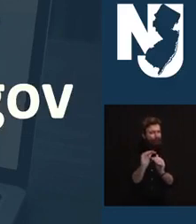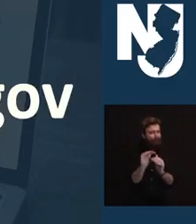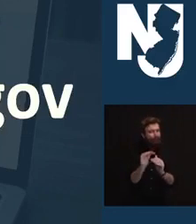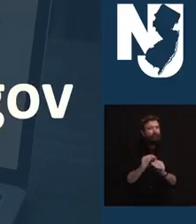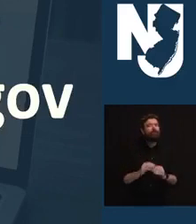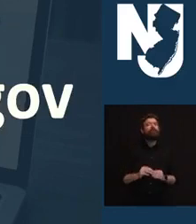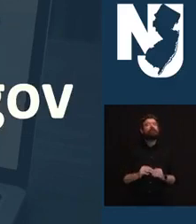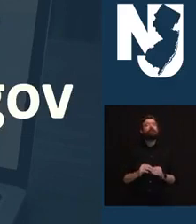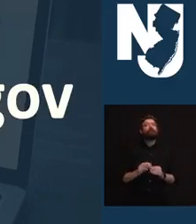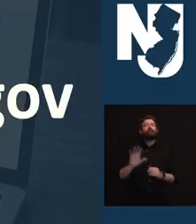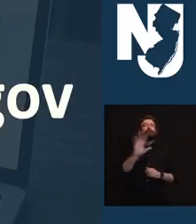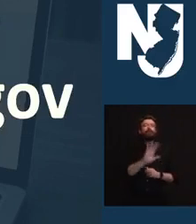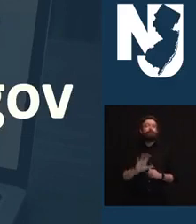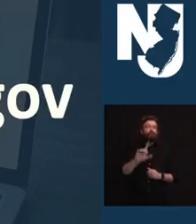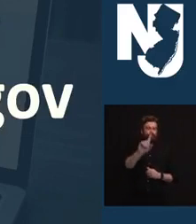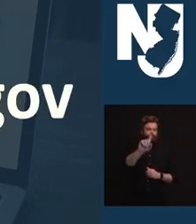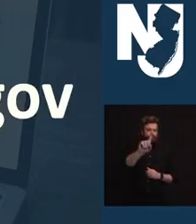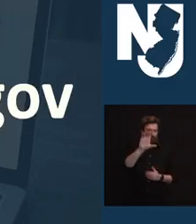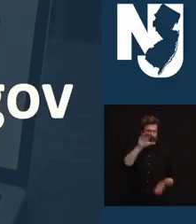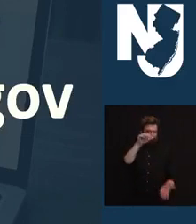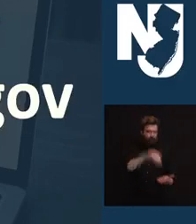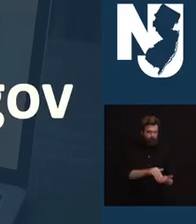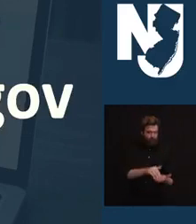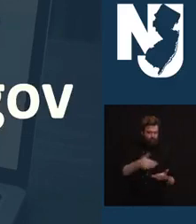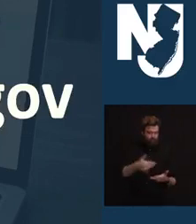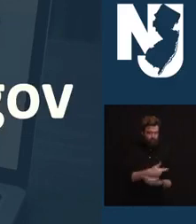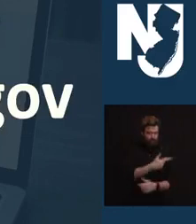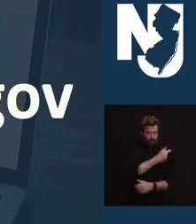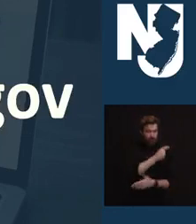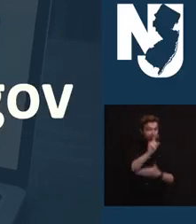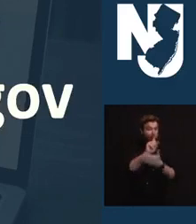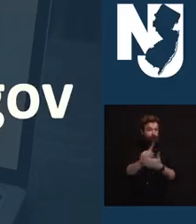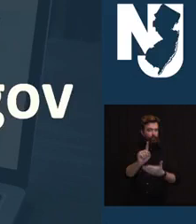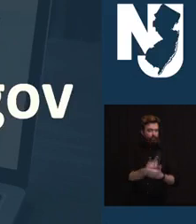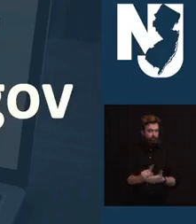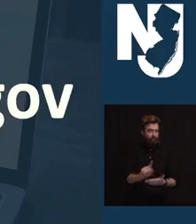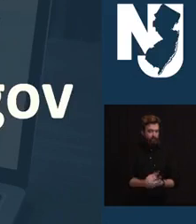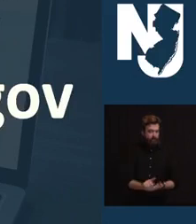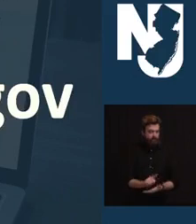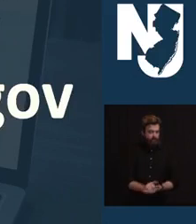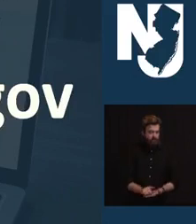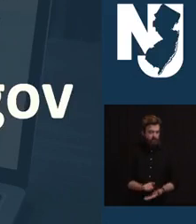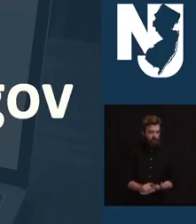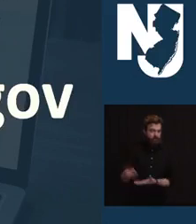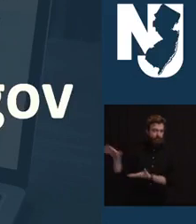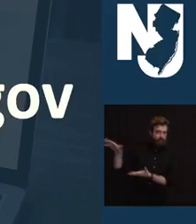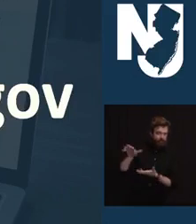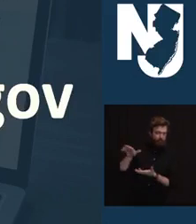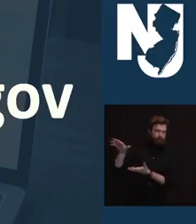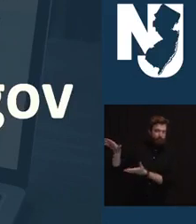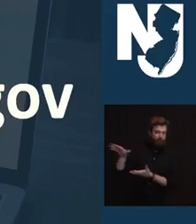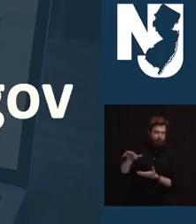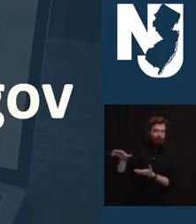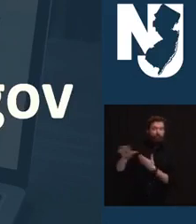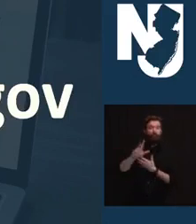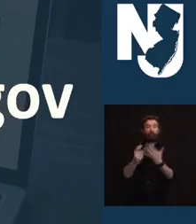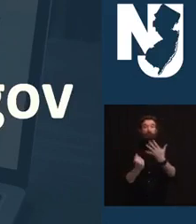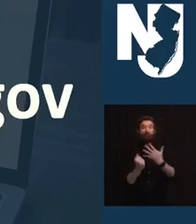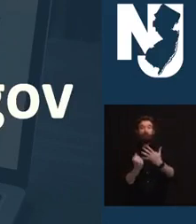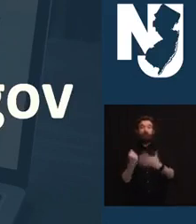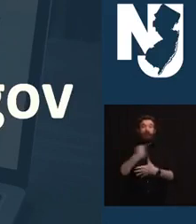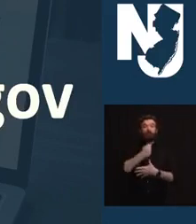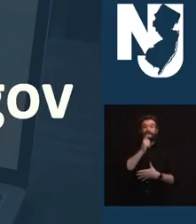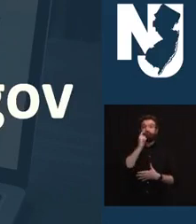additional doses coming in per week. So our first priority must be to vaccinate those at higher